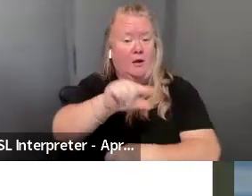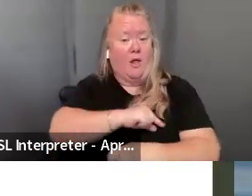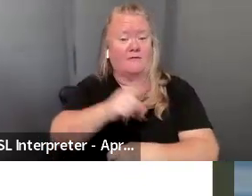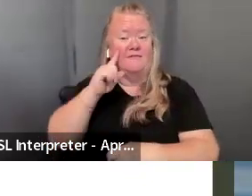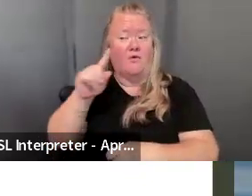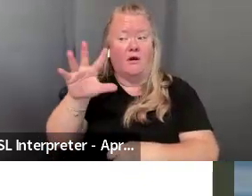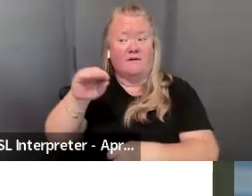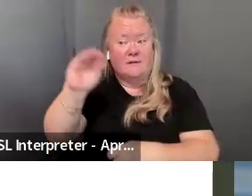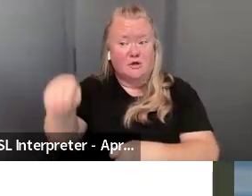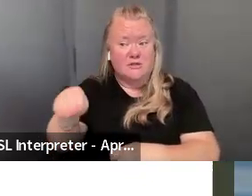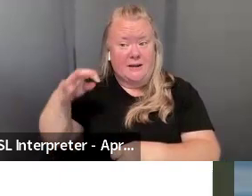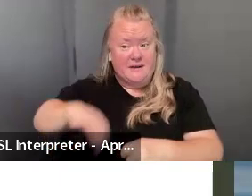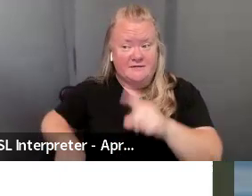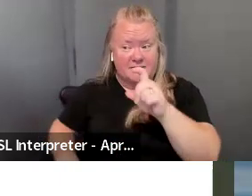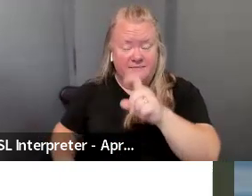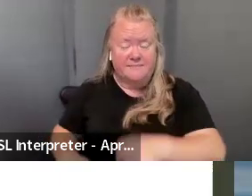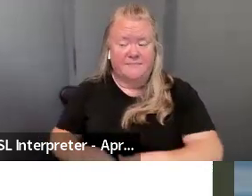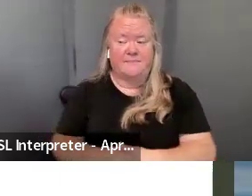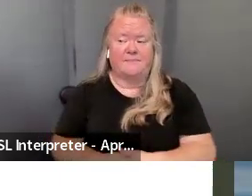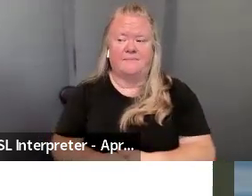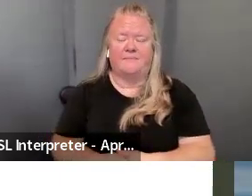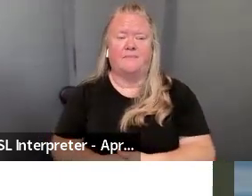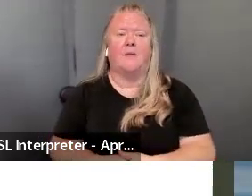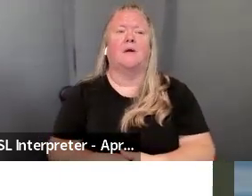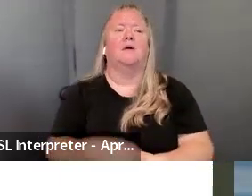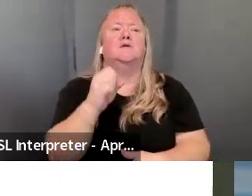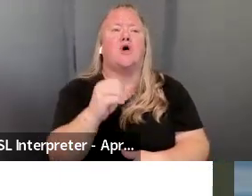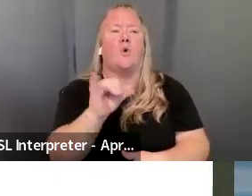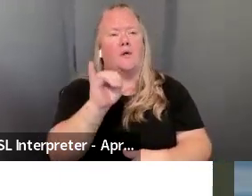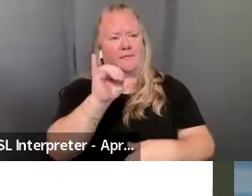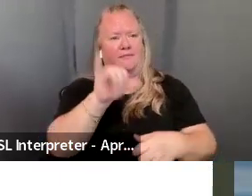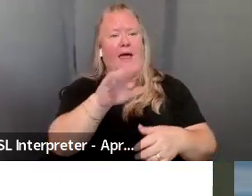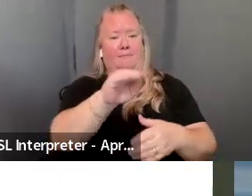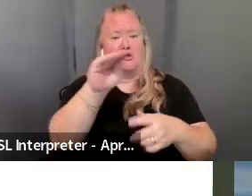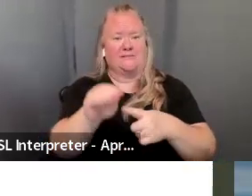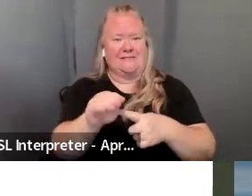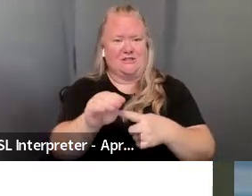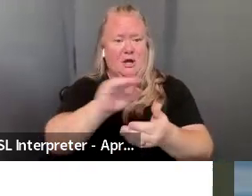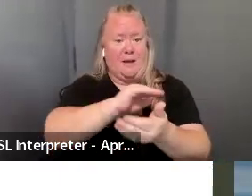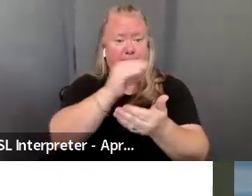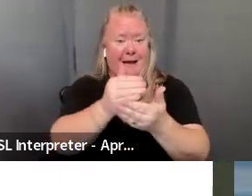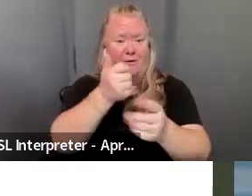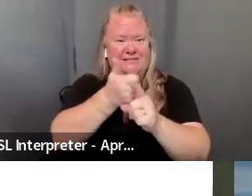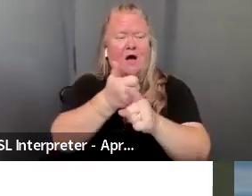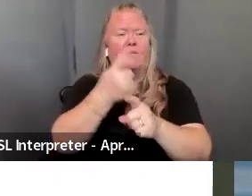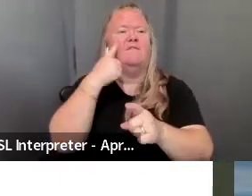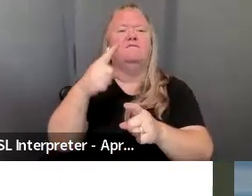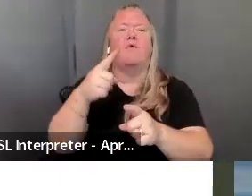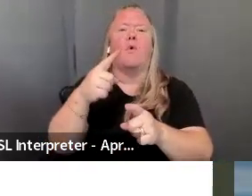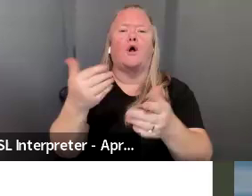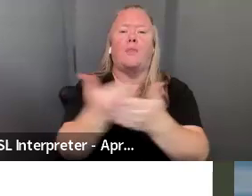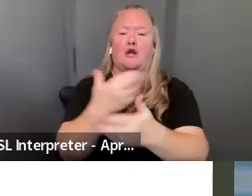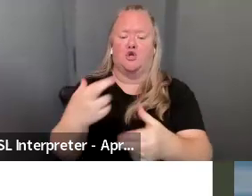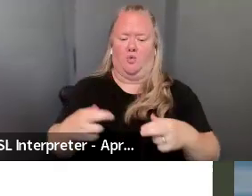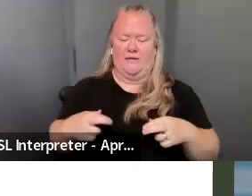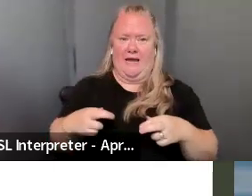for 50% of the benefit? So that percentage amount was for the near retirees